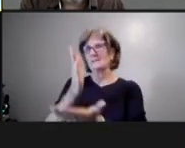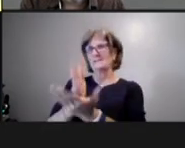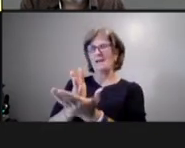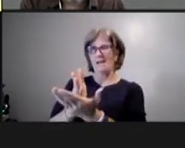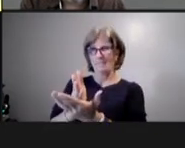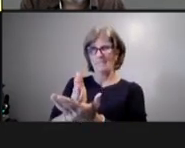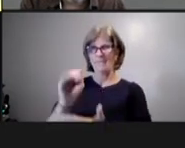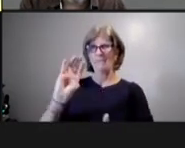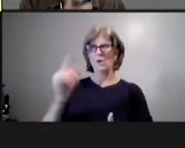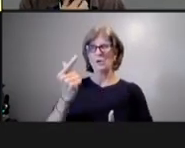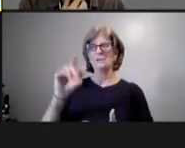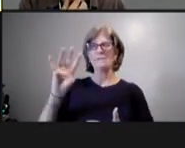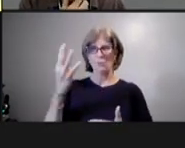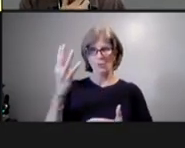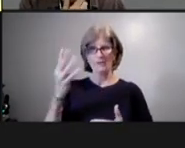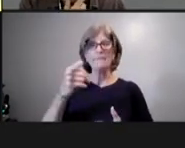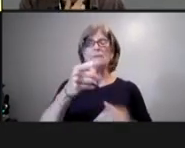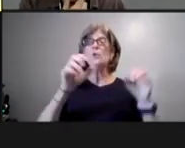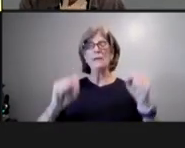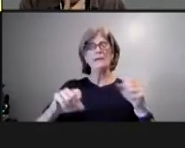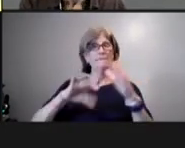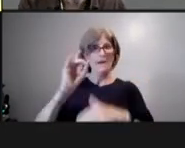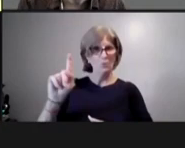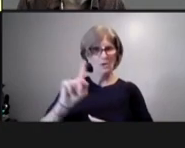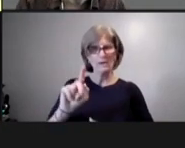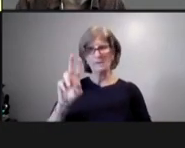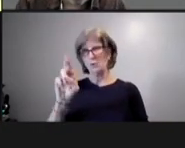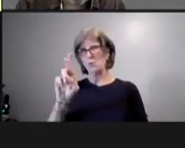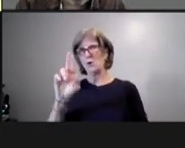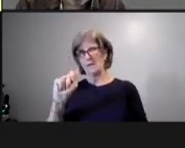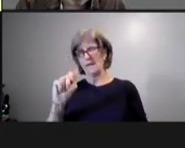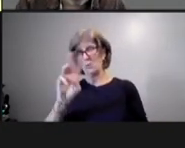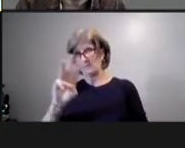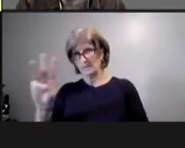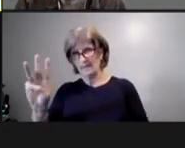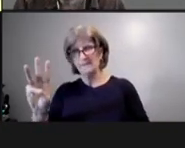is available on the URA website. You can also